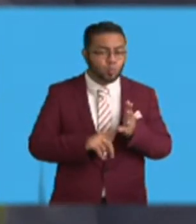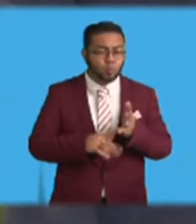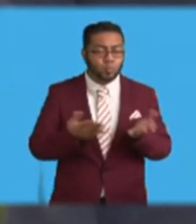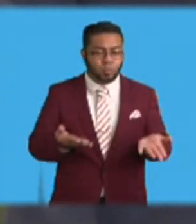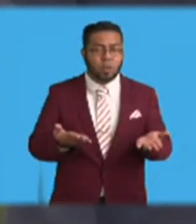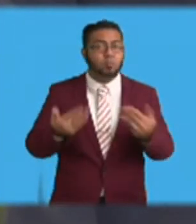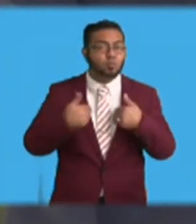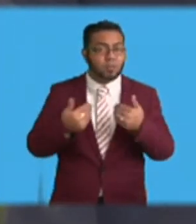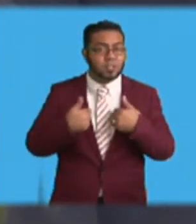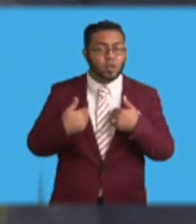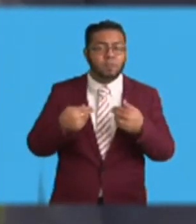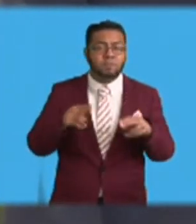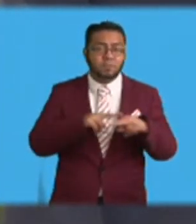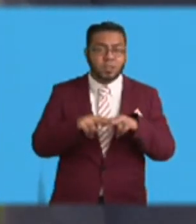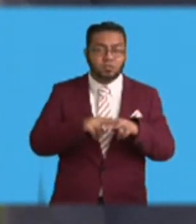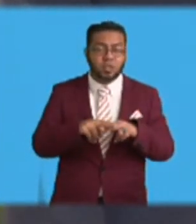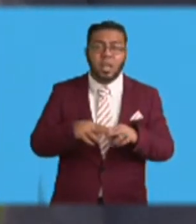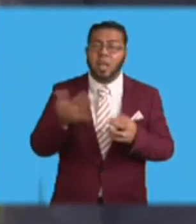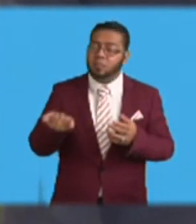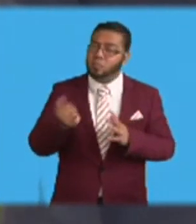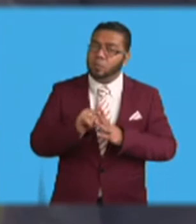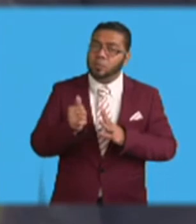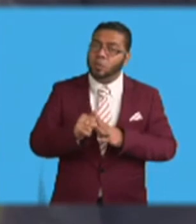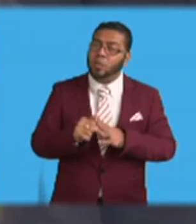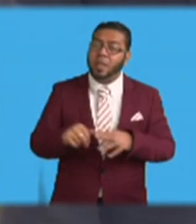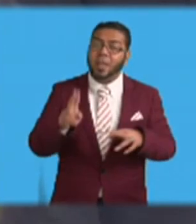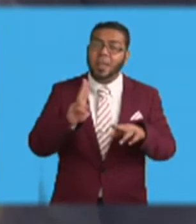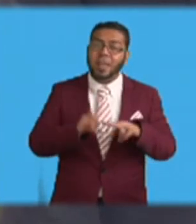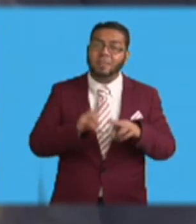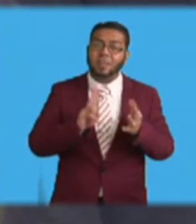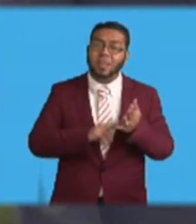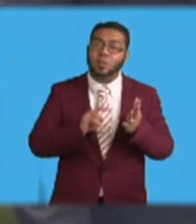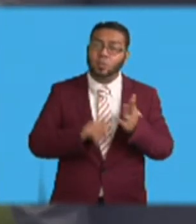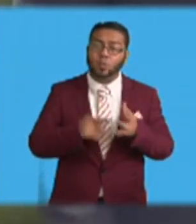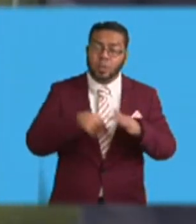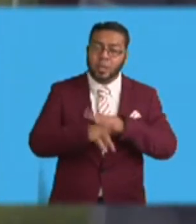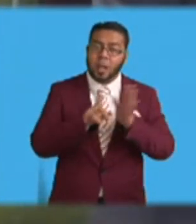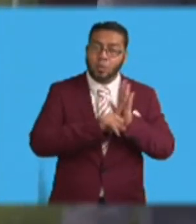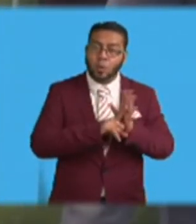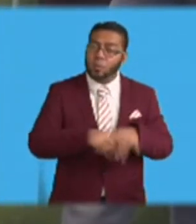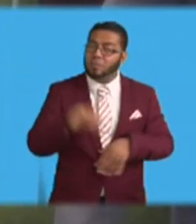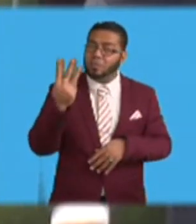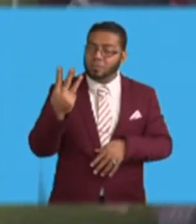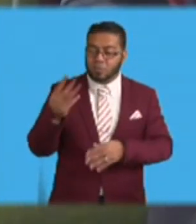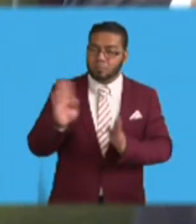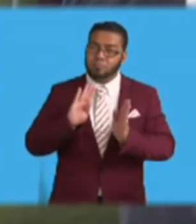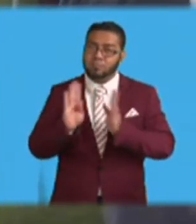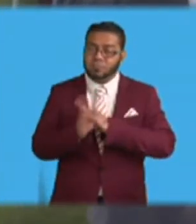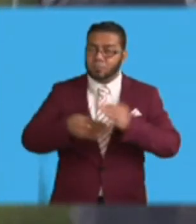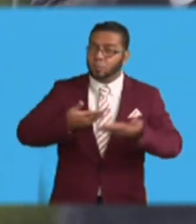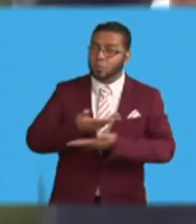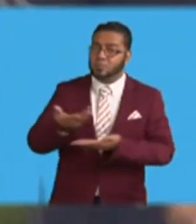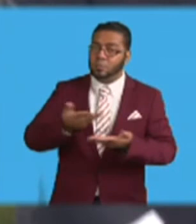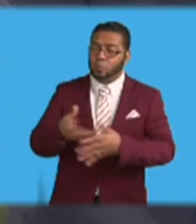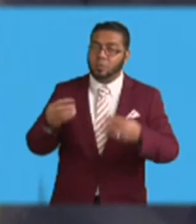the University of Fiji in Saweni, and also the FNU campus in Lautoka. We also had 3 private sector organization consultations,